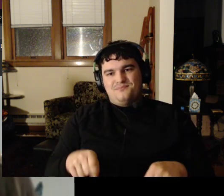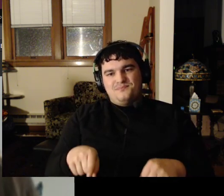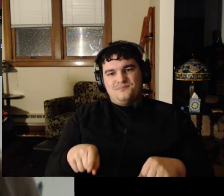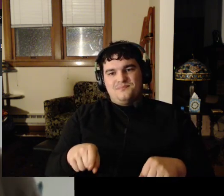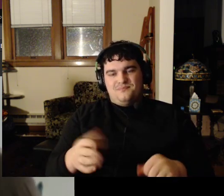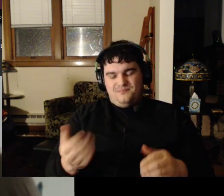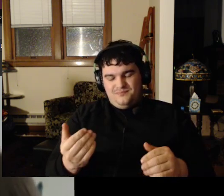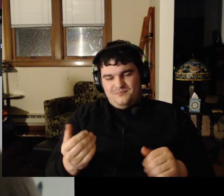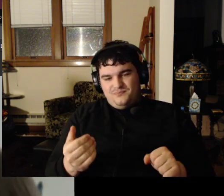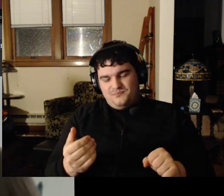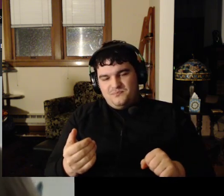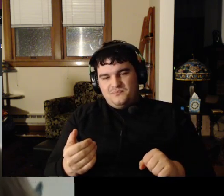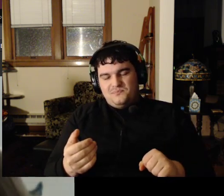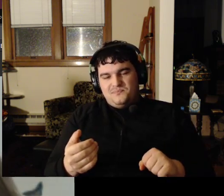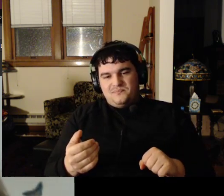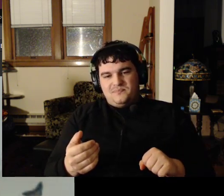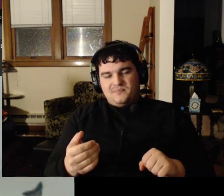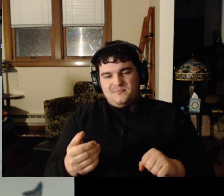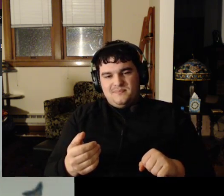do